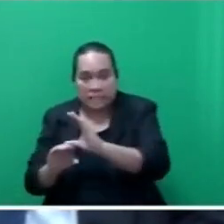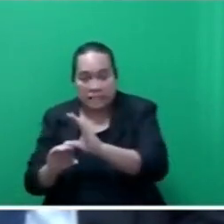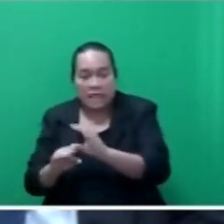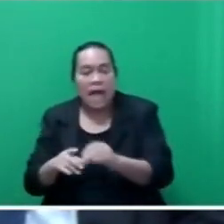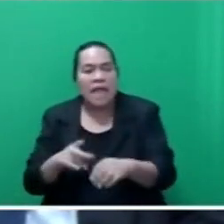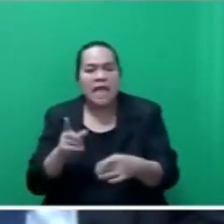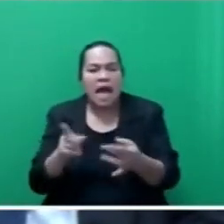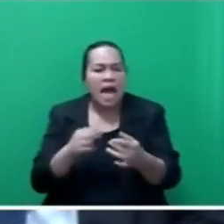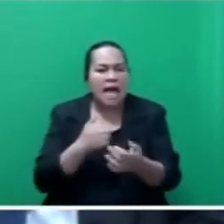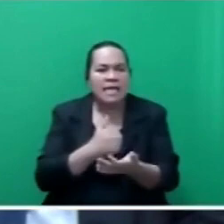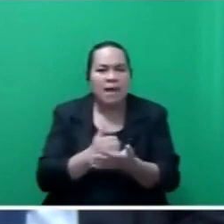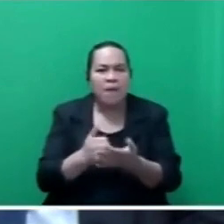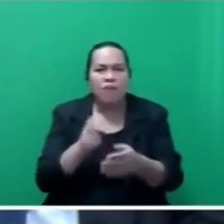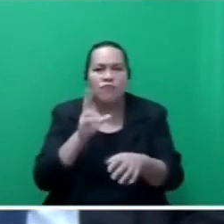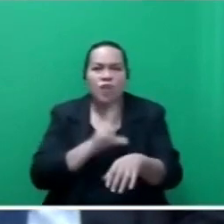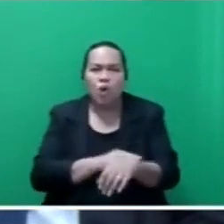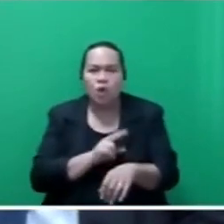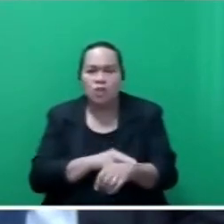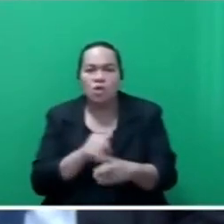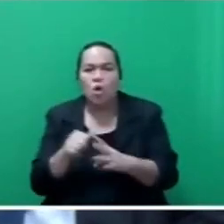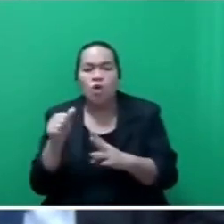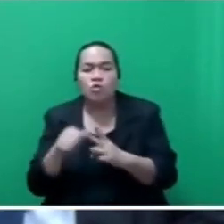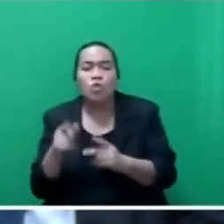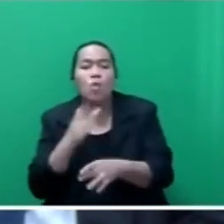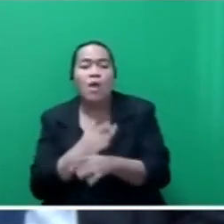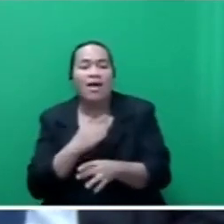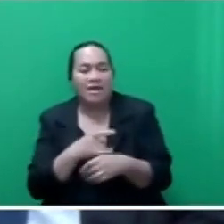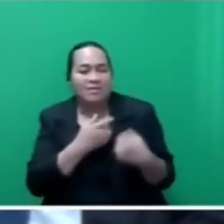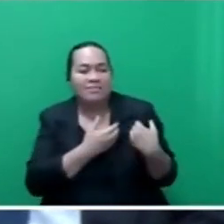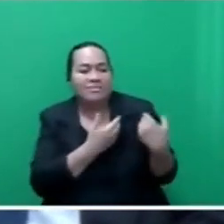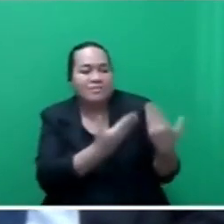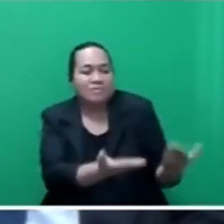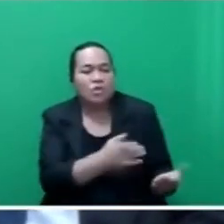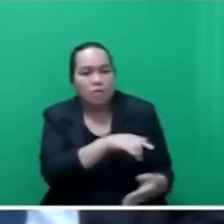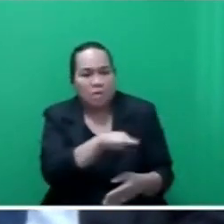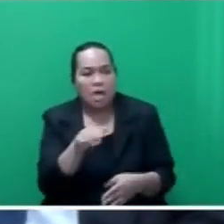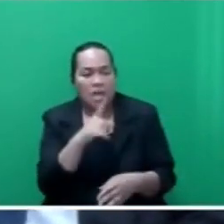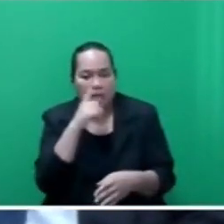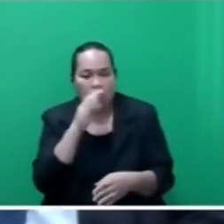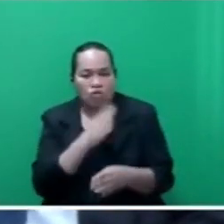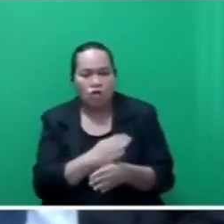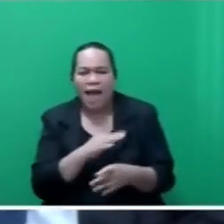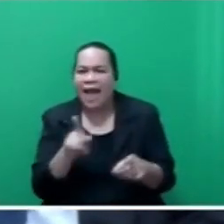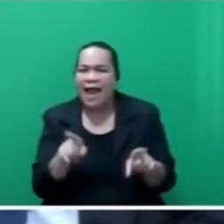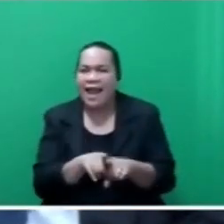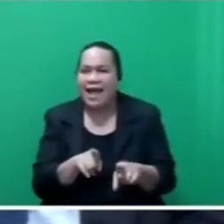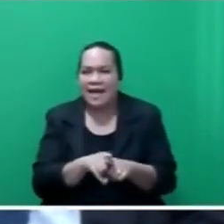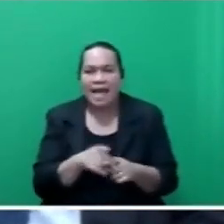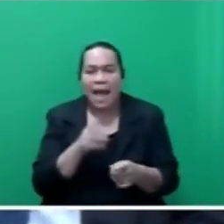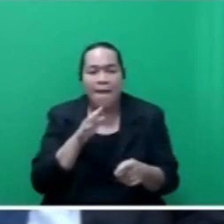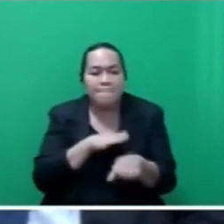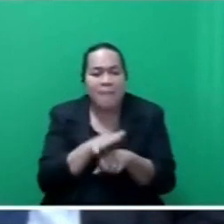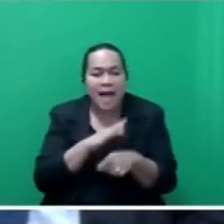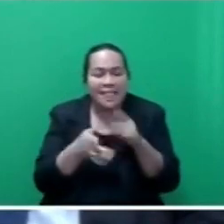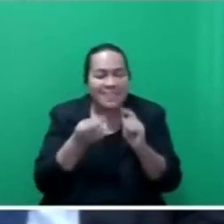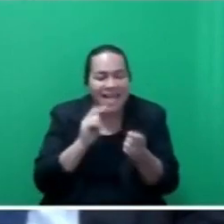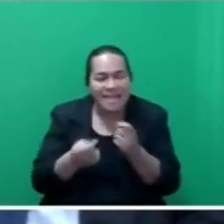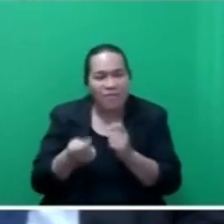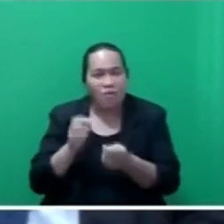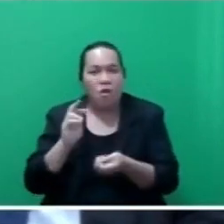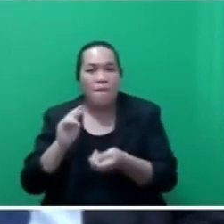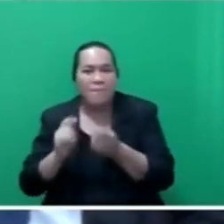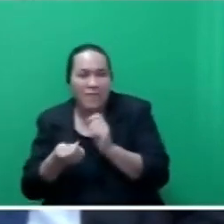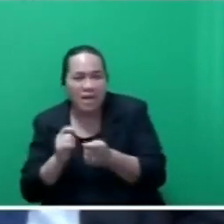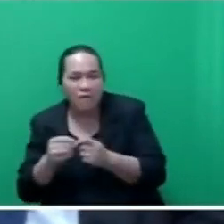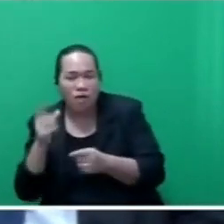practitioners, and more importantly, the work that they can do, such as blood tests, tests for diabetes, tests